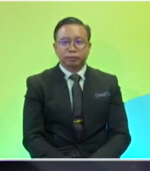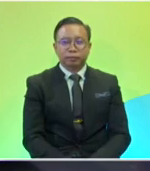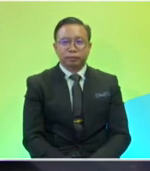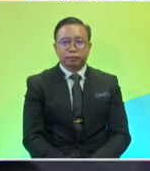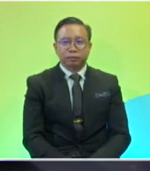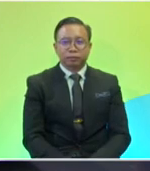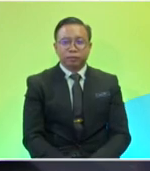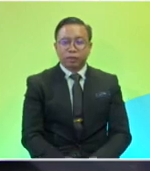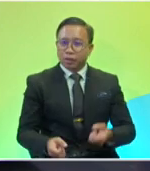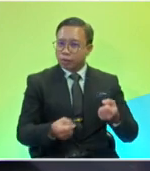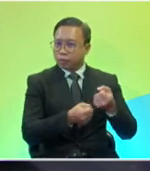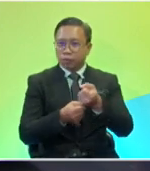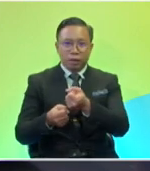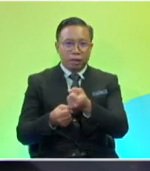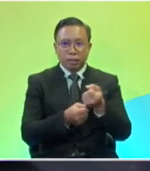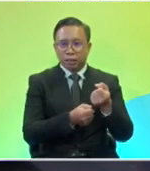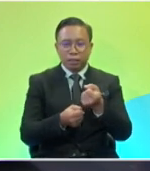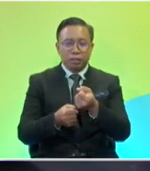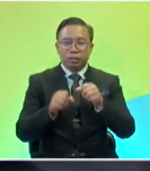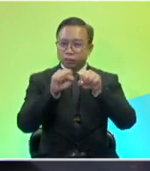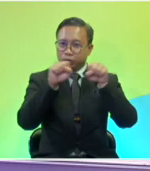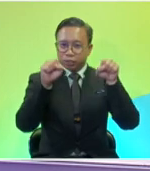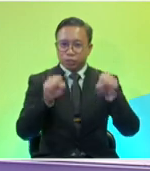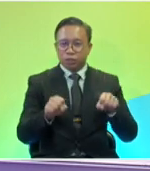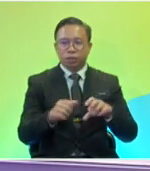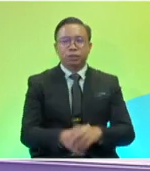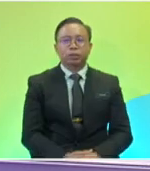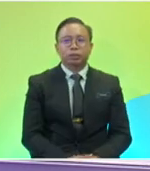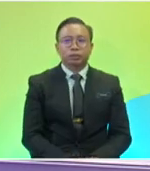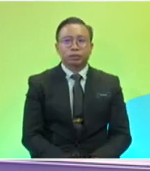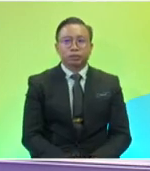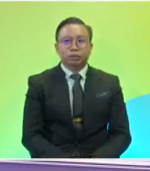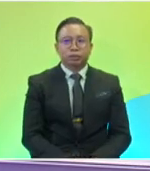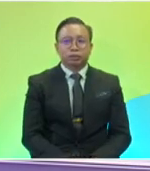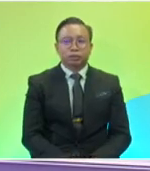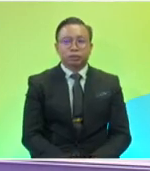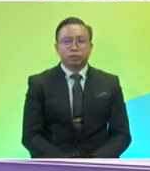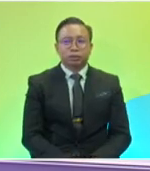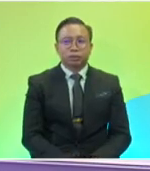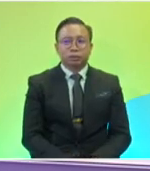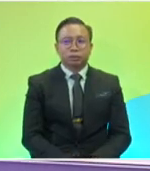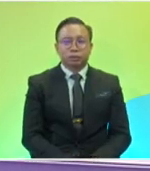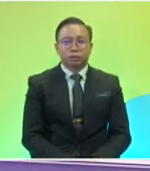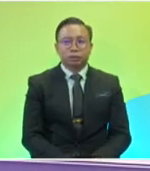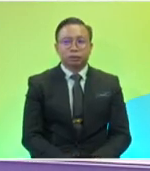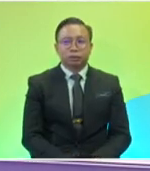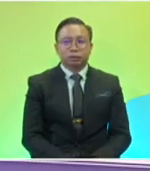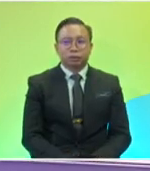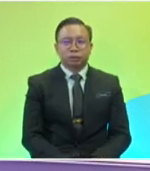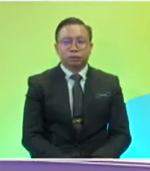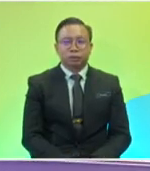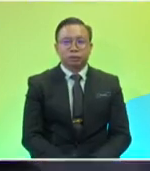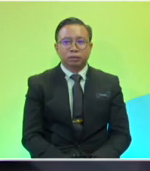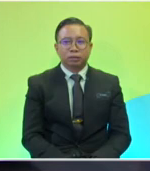It's a fire station. Fire station. Oh, yay! Yeah, it's a fire station, but do you have a fire